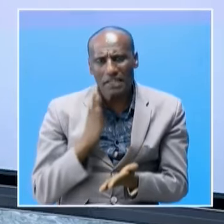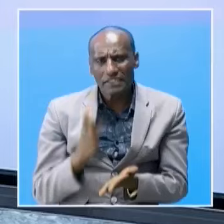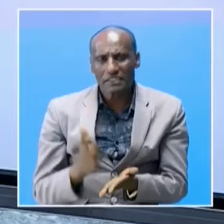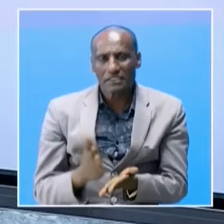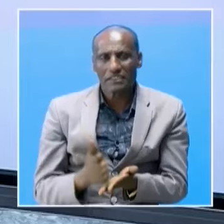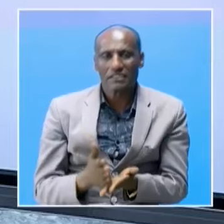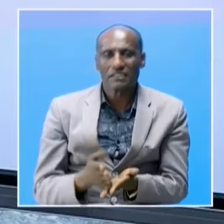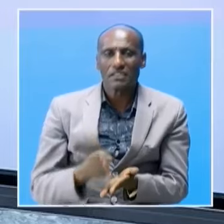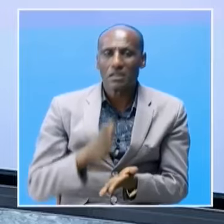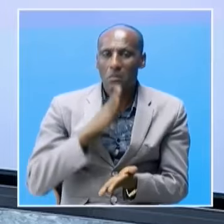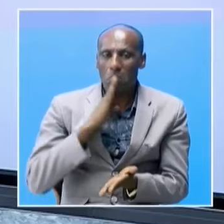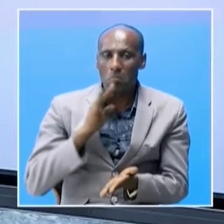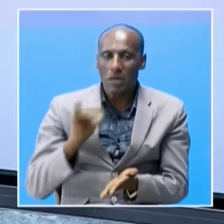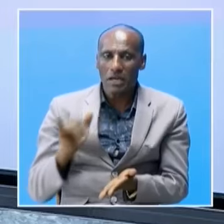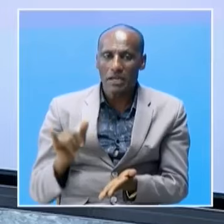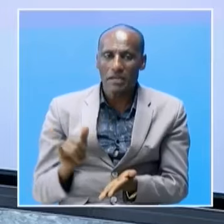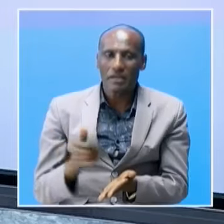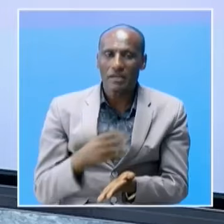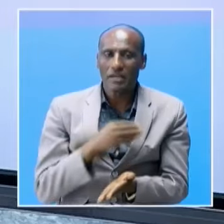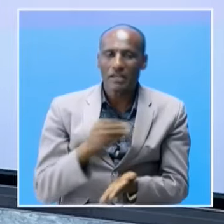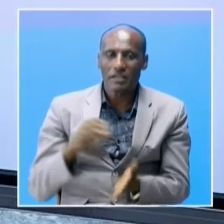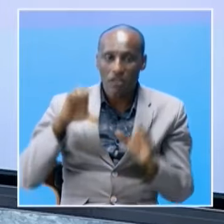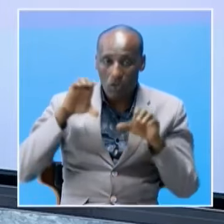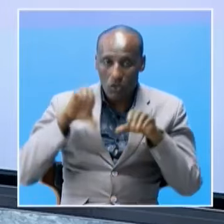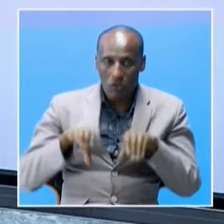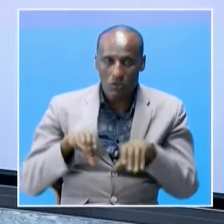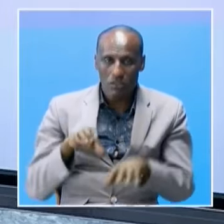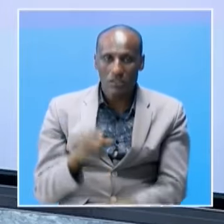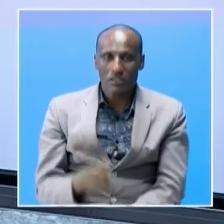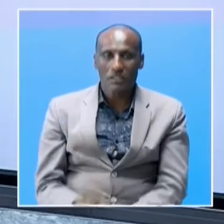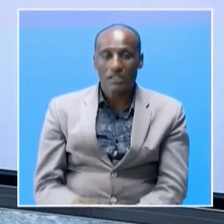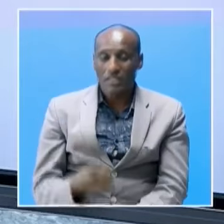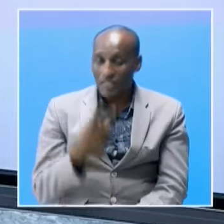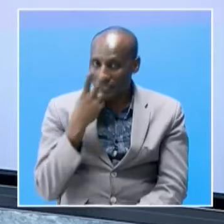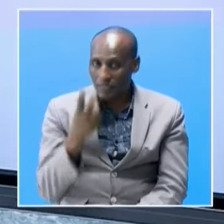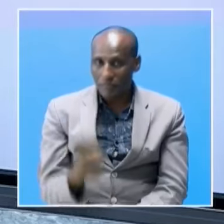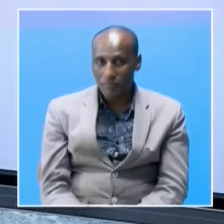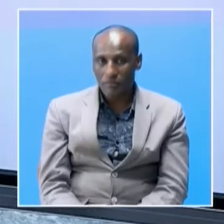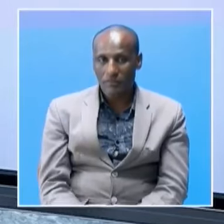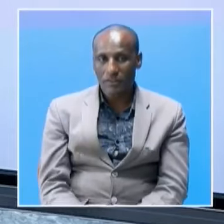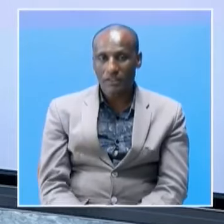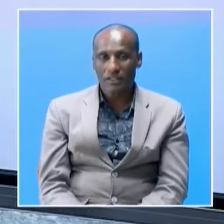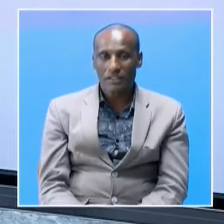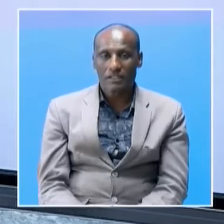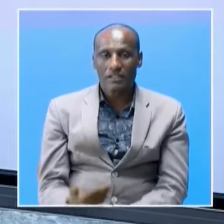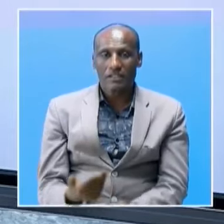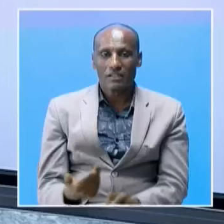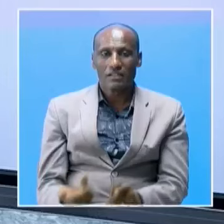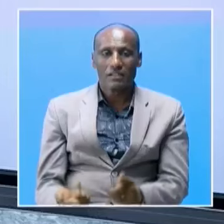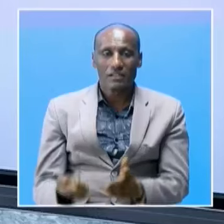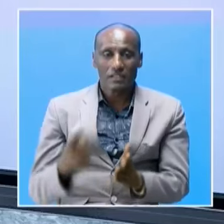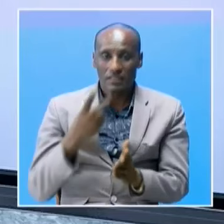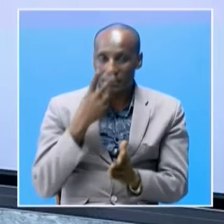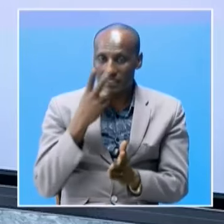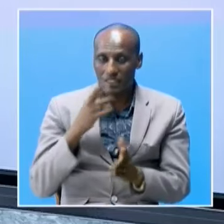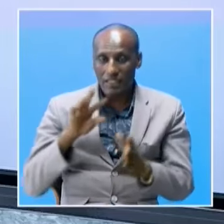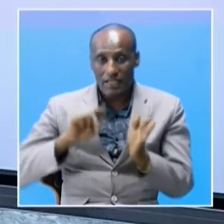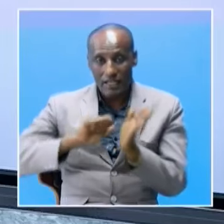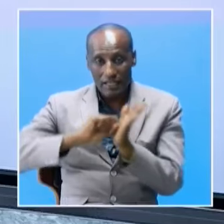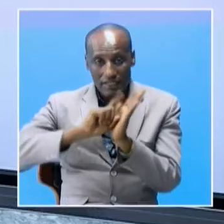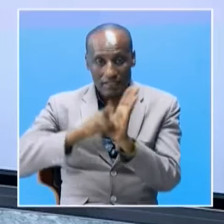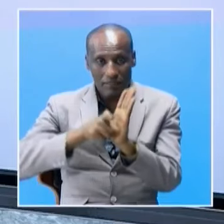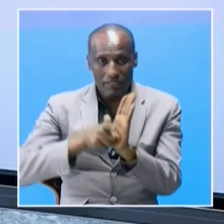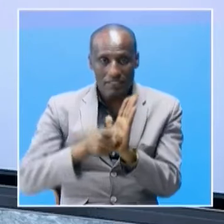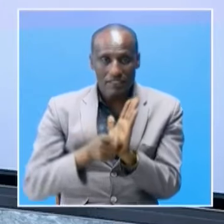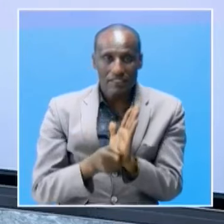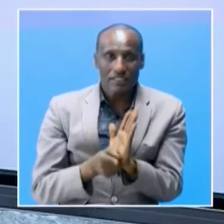difference of might with may or could? Let's see. Let's come back to our examples. It